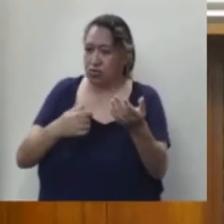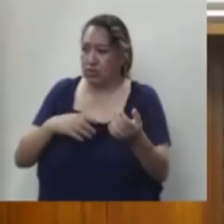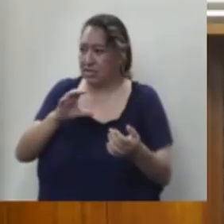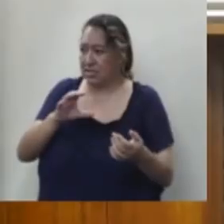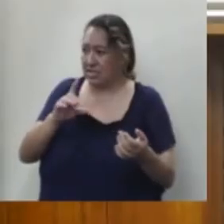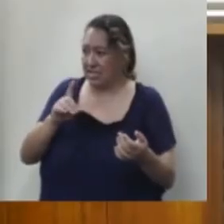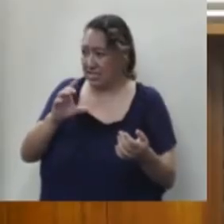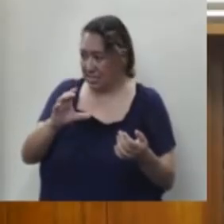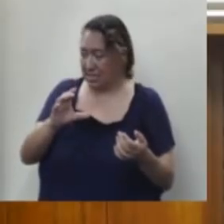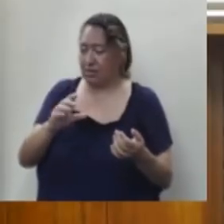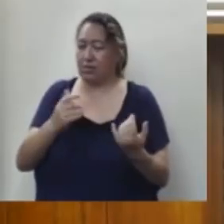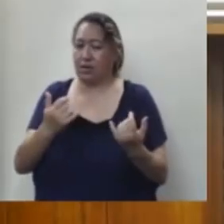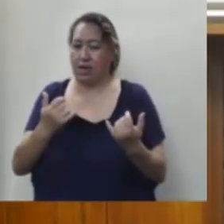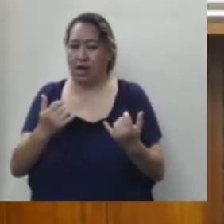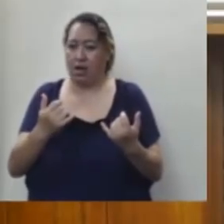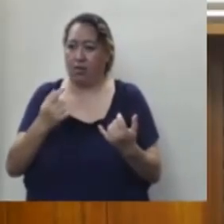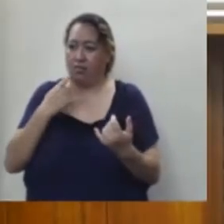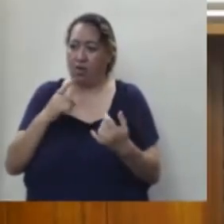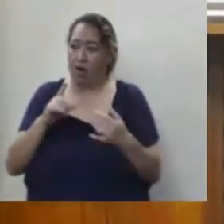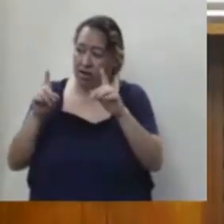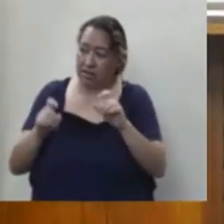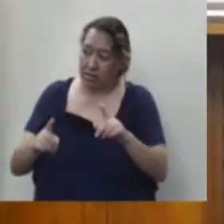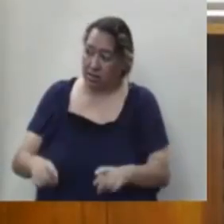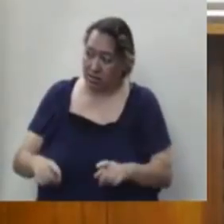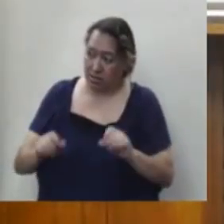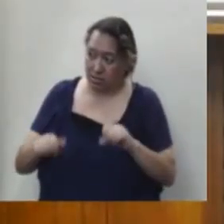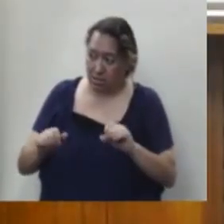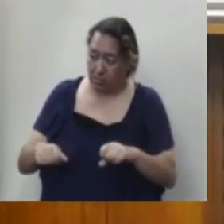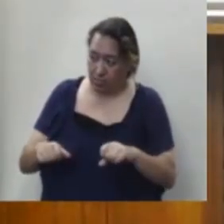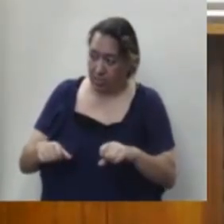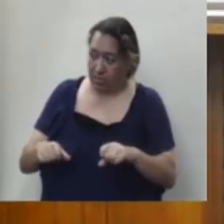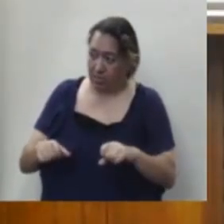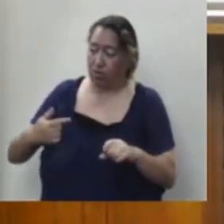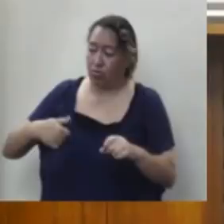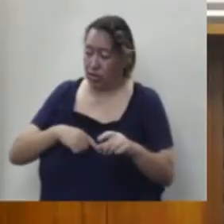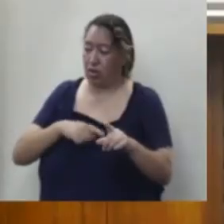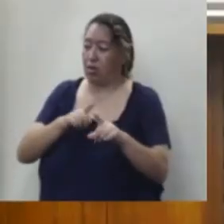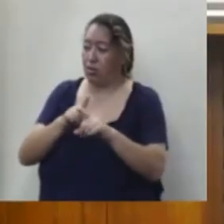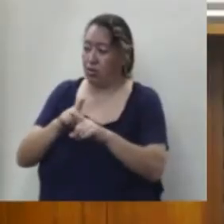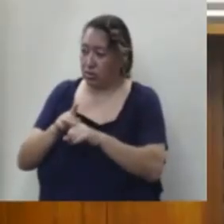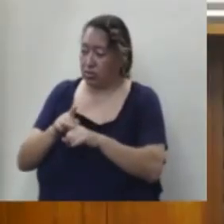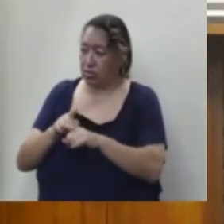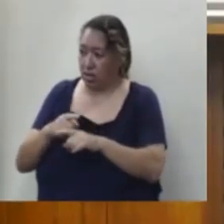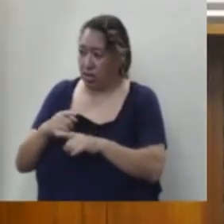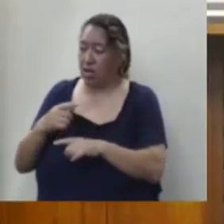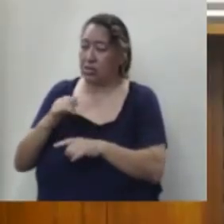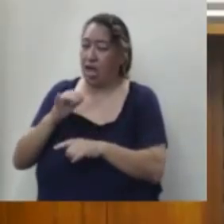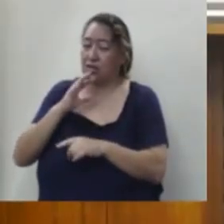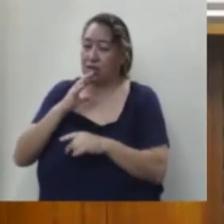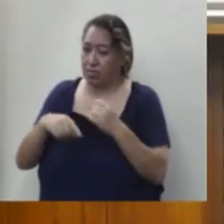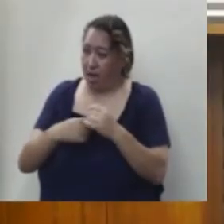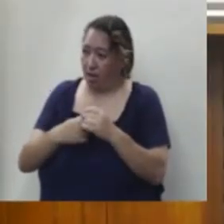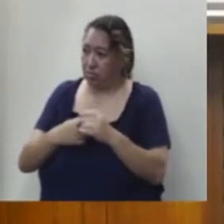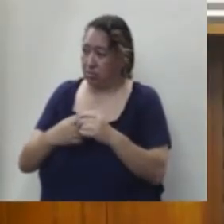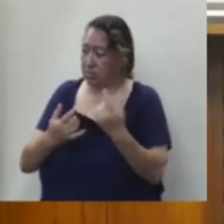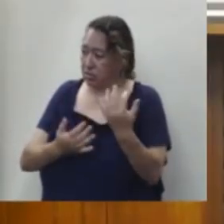to our test capability, we are also having, as I mentioned earlier, we're still waiting for our 460 boxes,